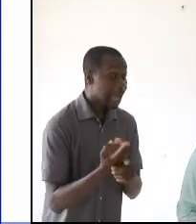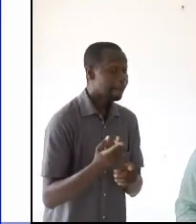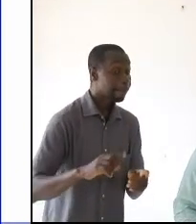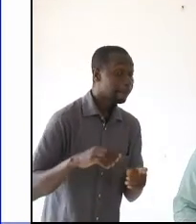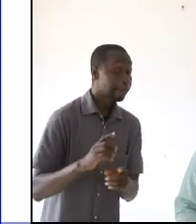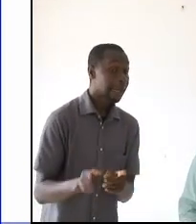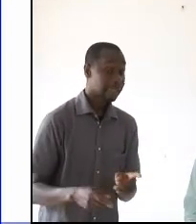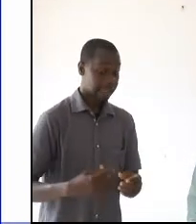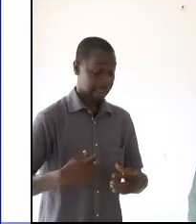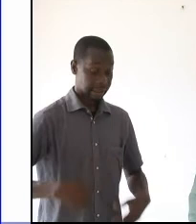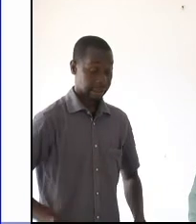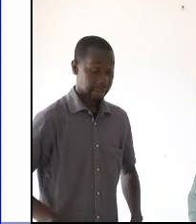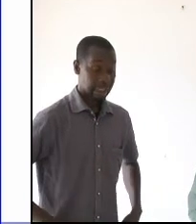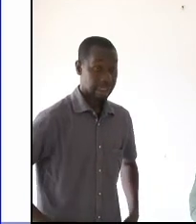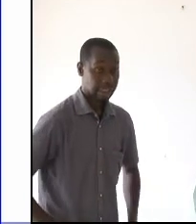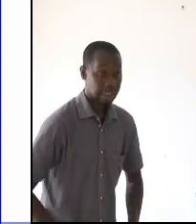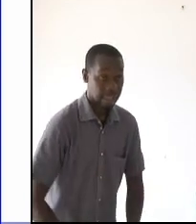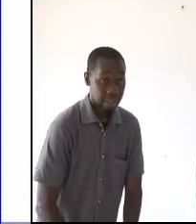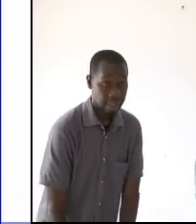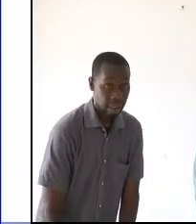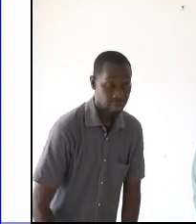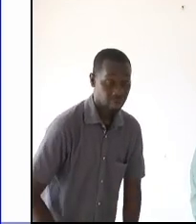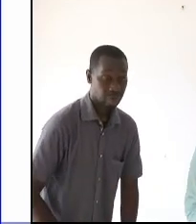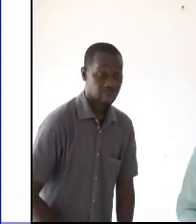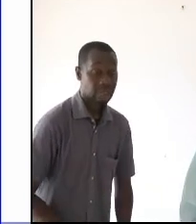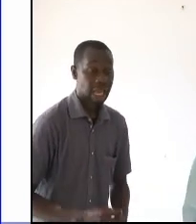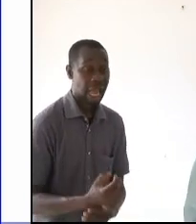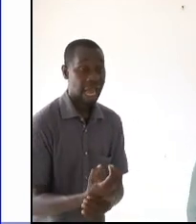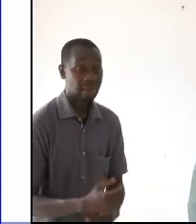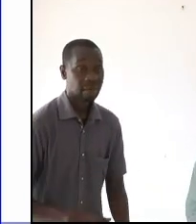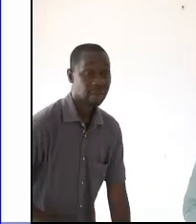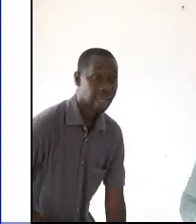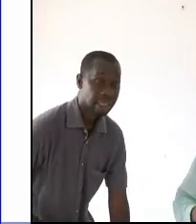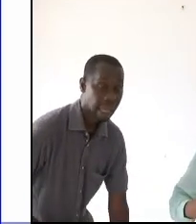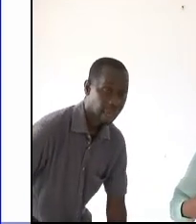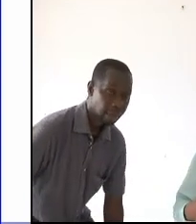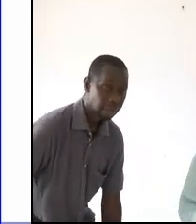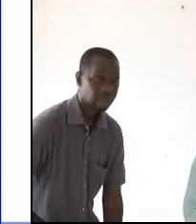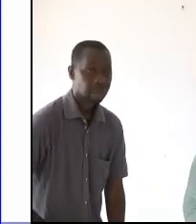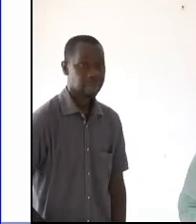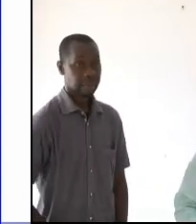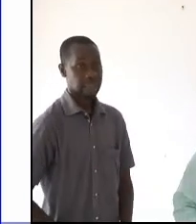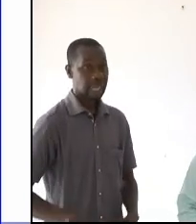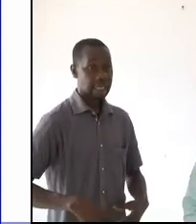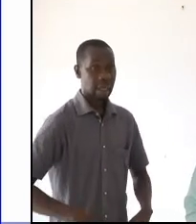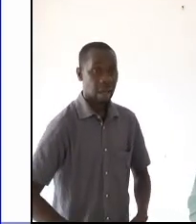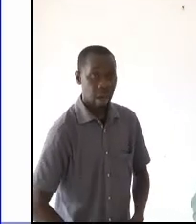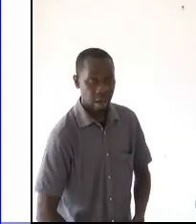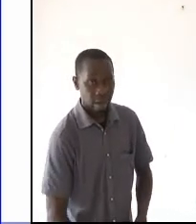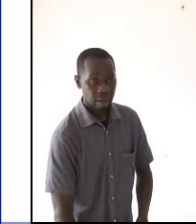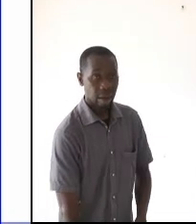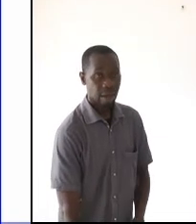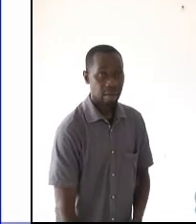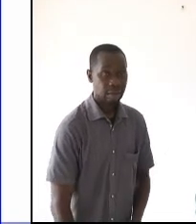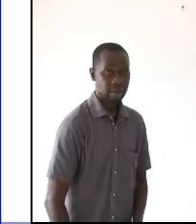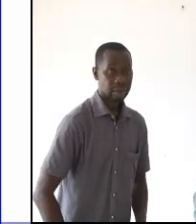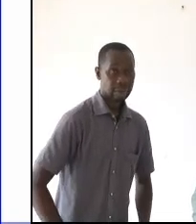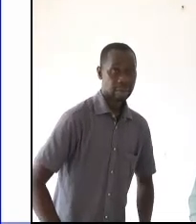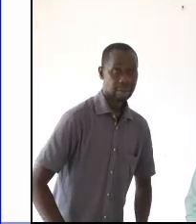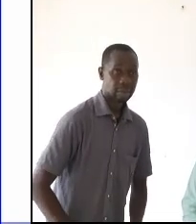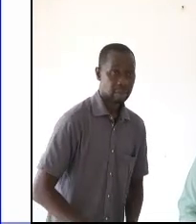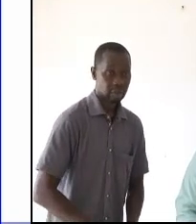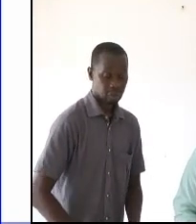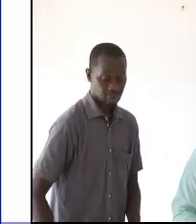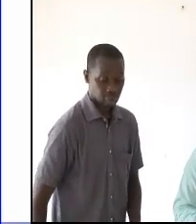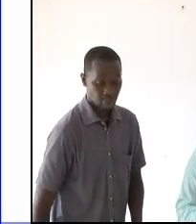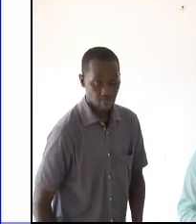bottom. You have the tarsals, that is the bones at the ankle of the foot, and then you have the metatarsals, that's the bones of the sole